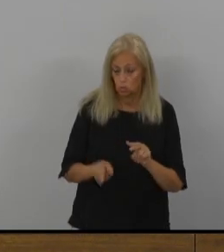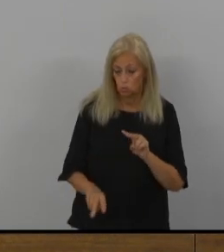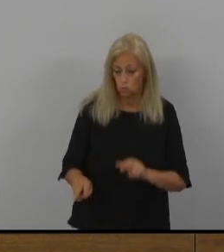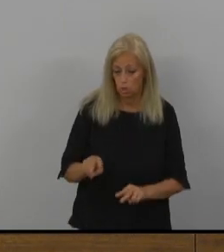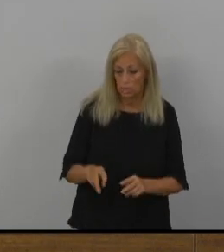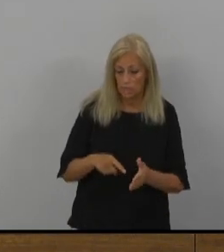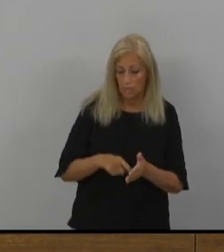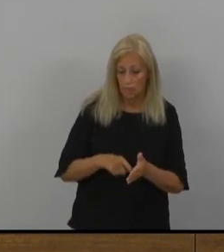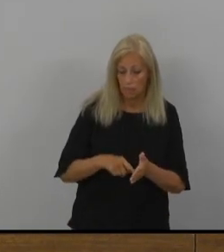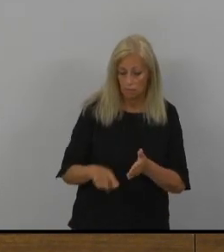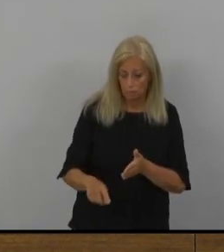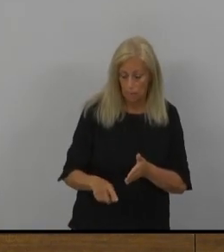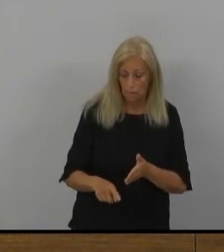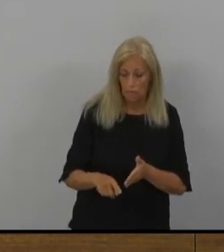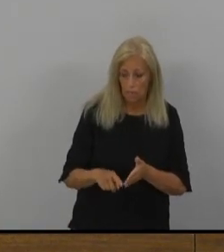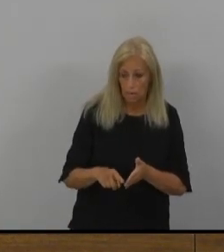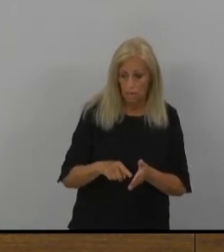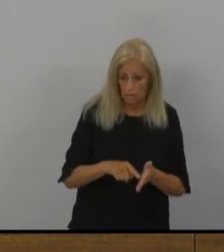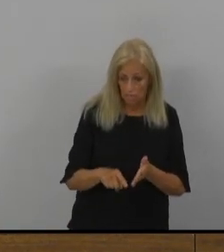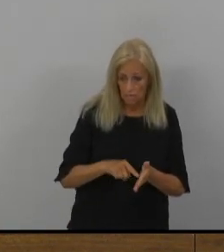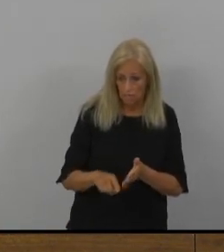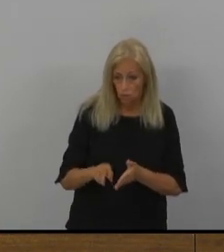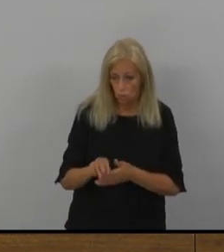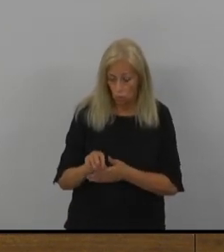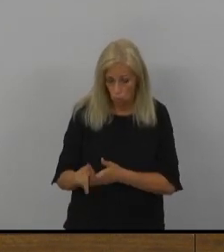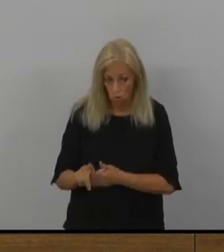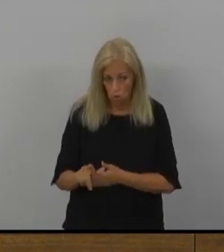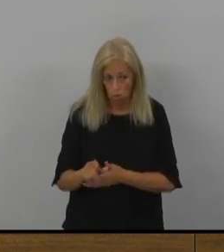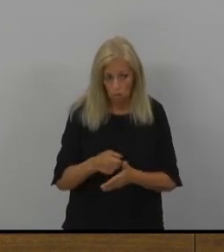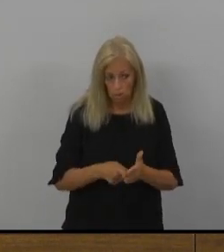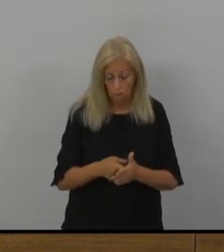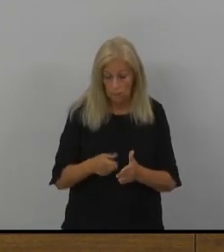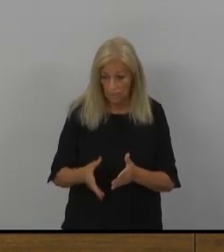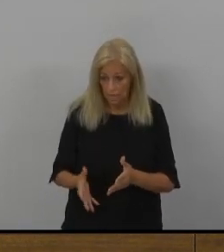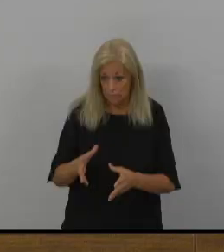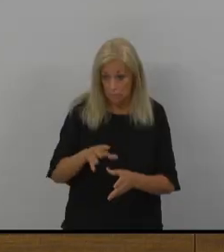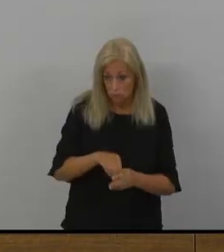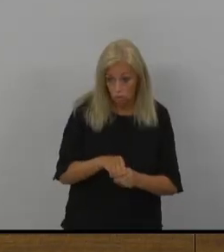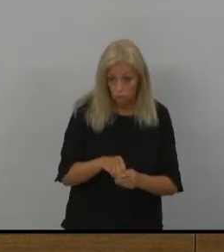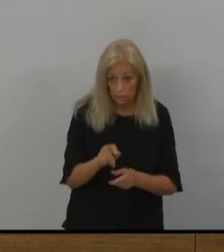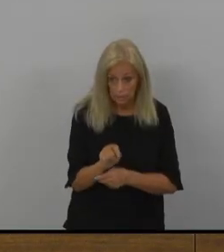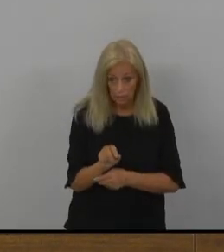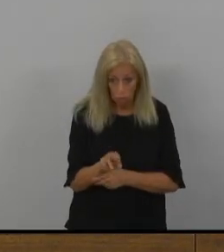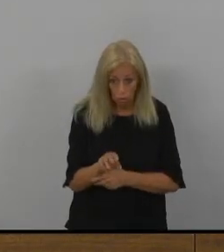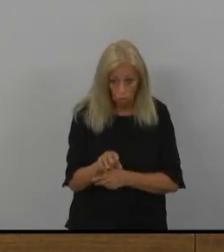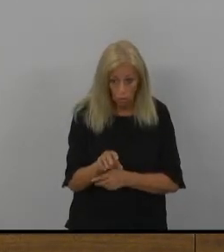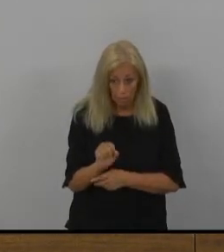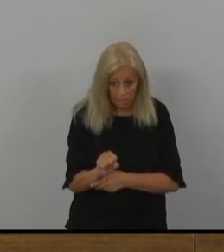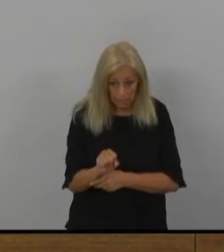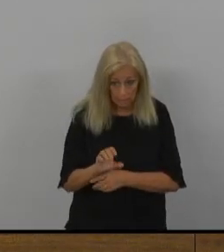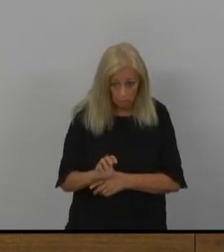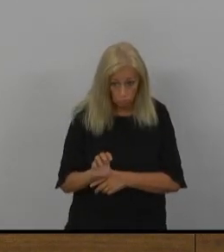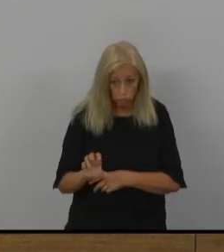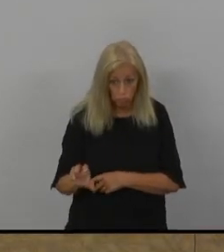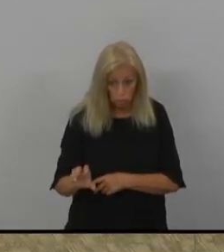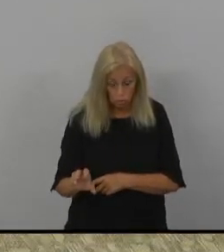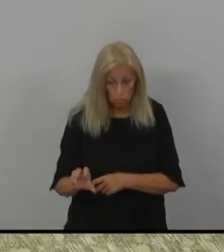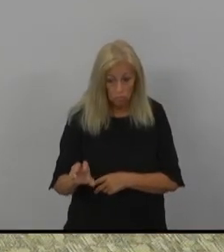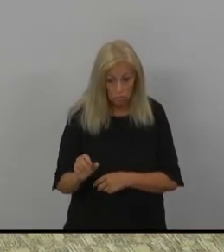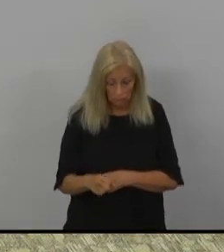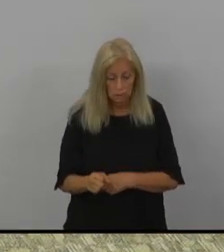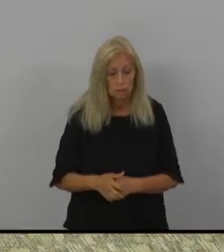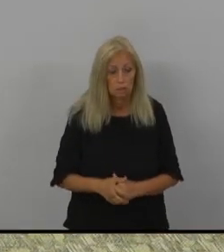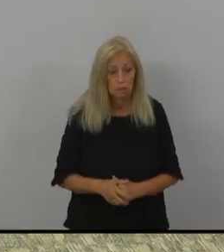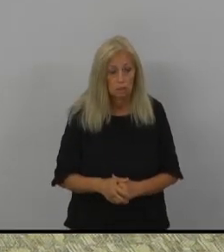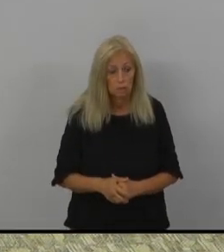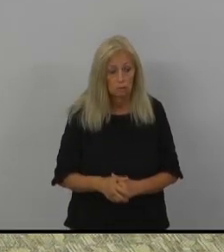at the payroll costs for this projected year, is that including the TRS contributions? Yes, it is.